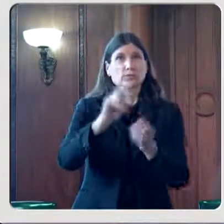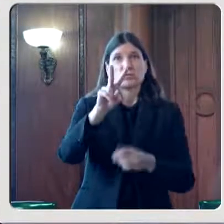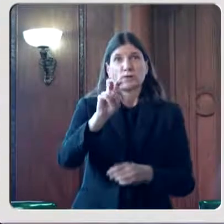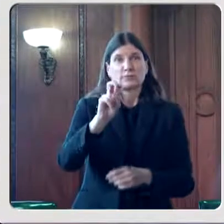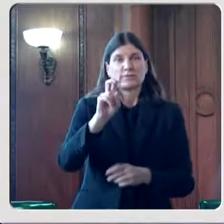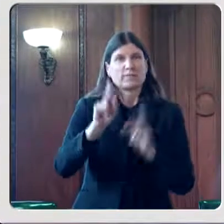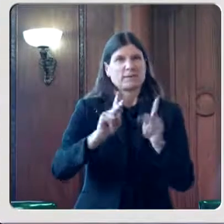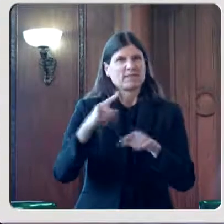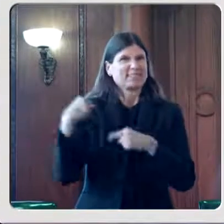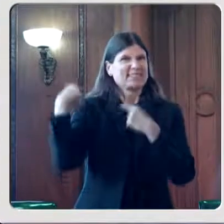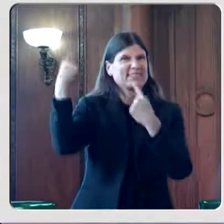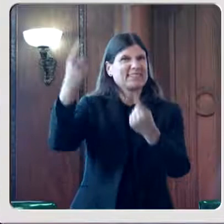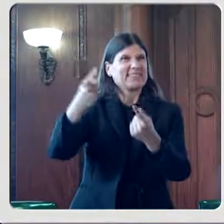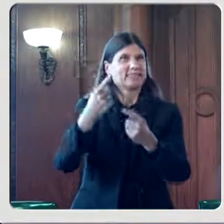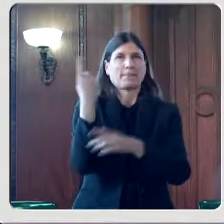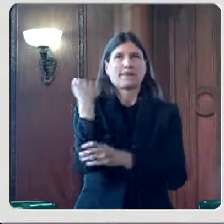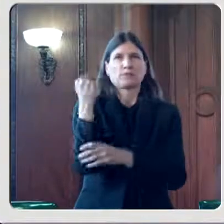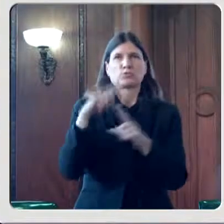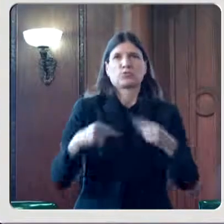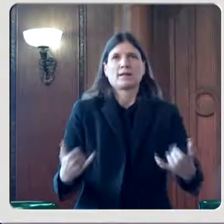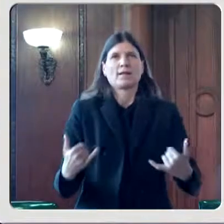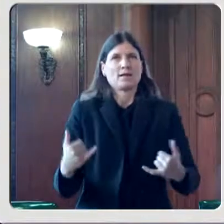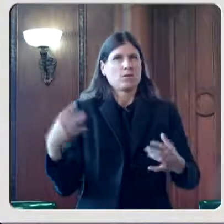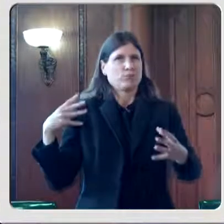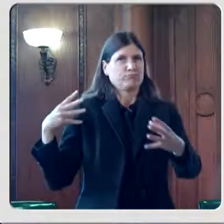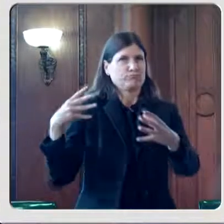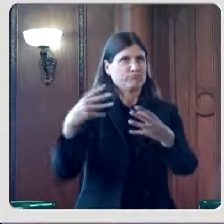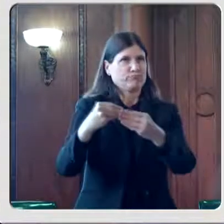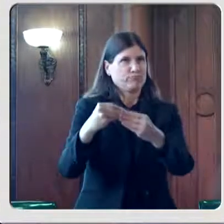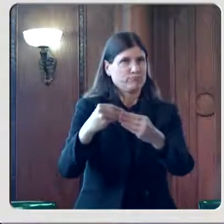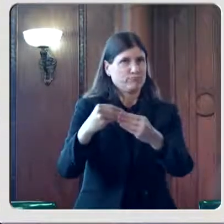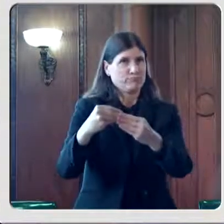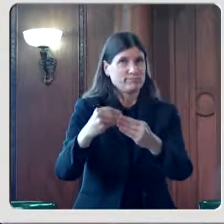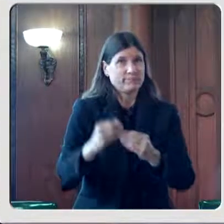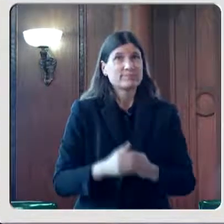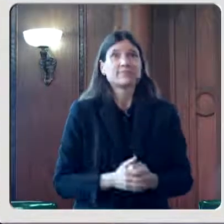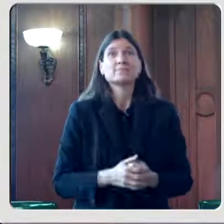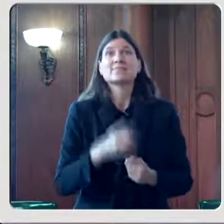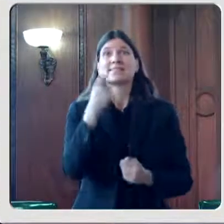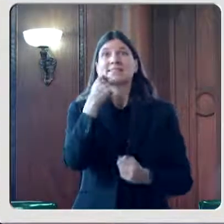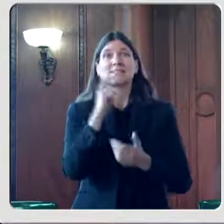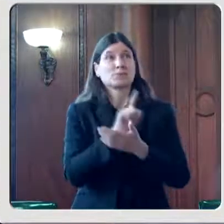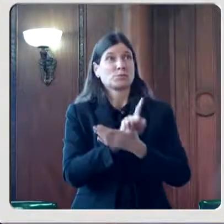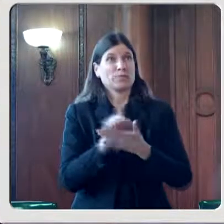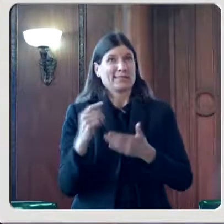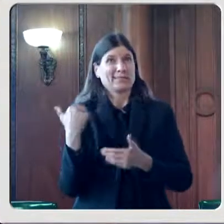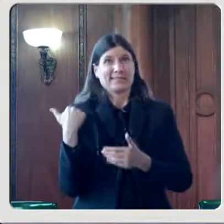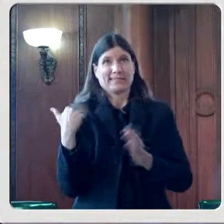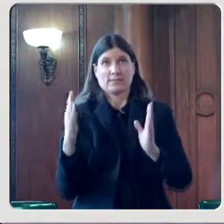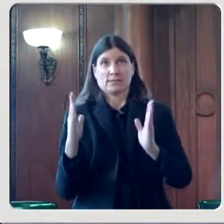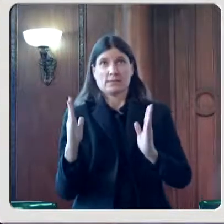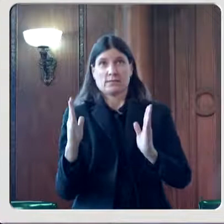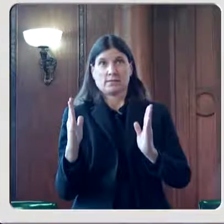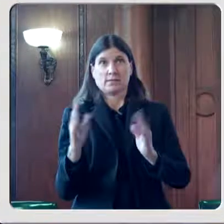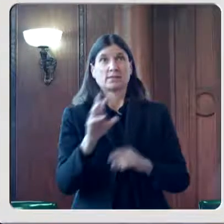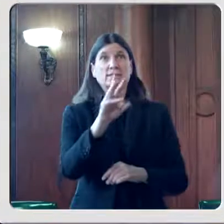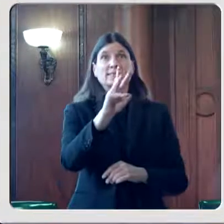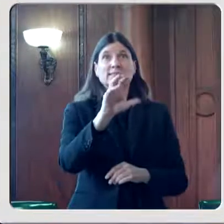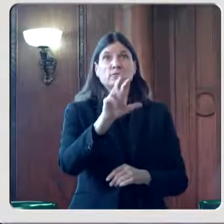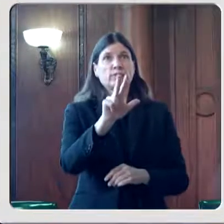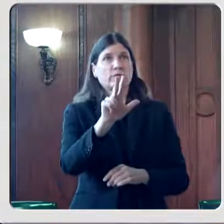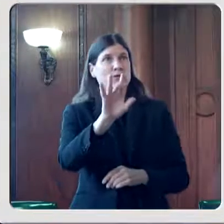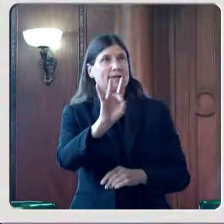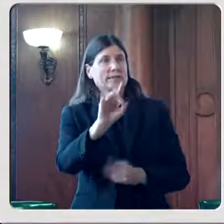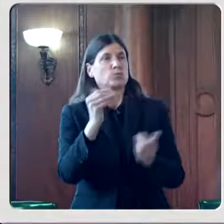16,217. The weekly number, which includes the last day of January, is 638. The